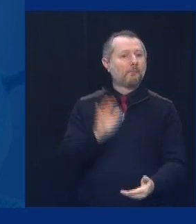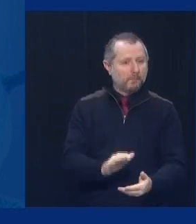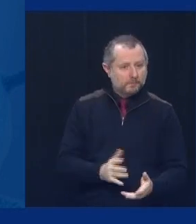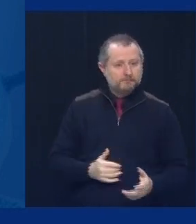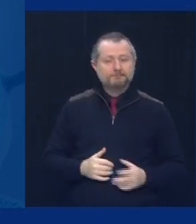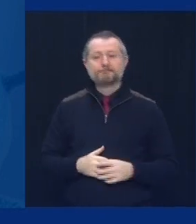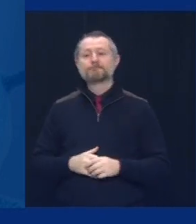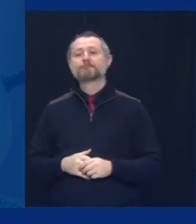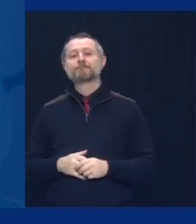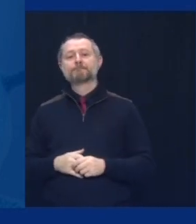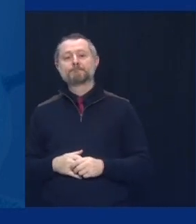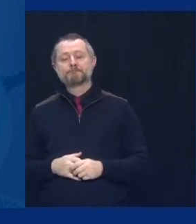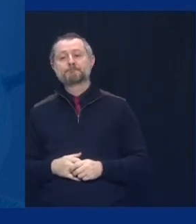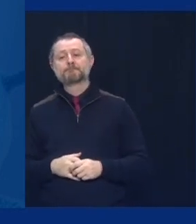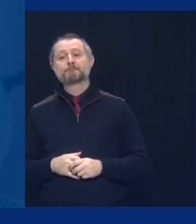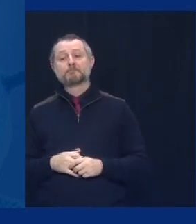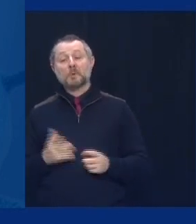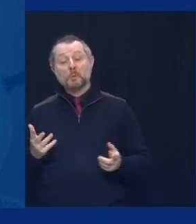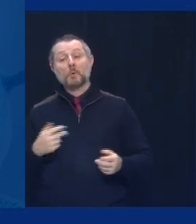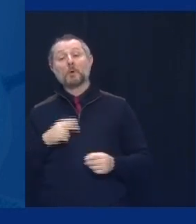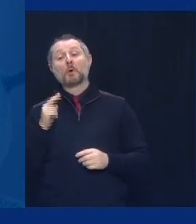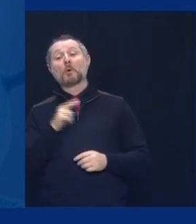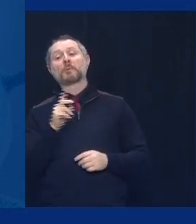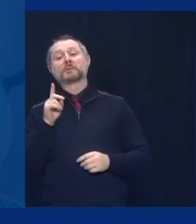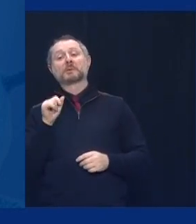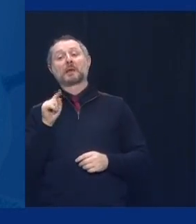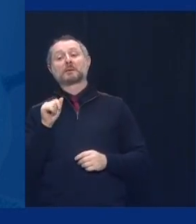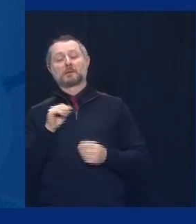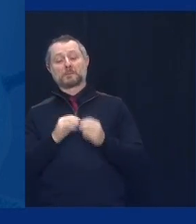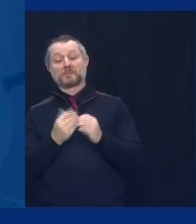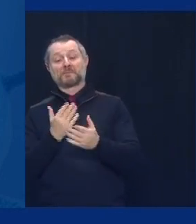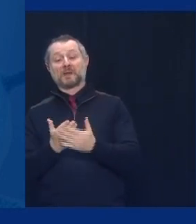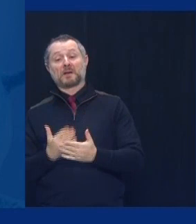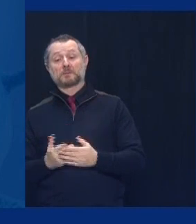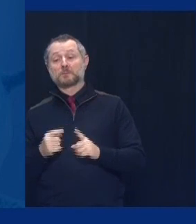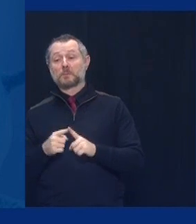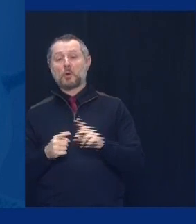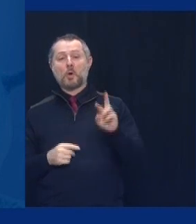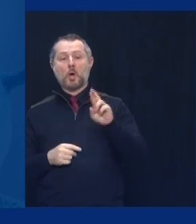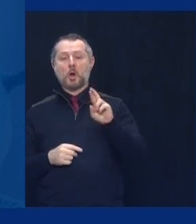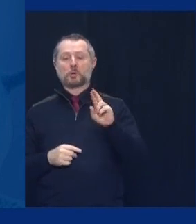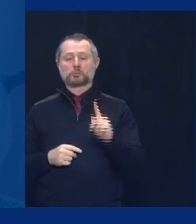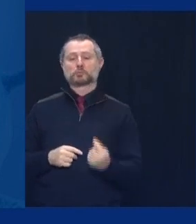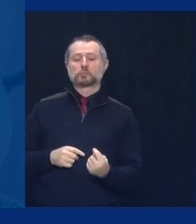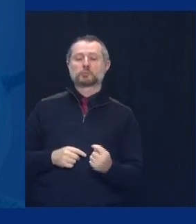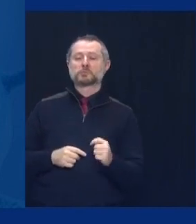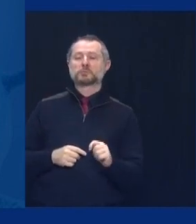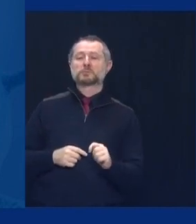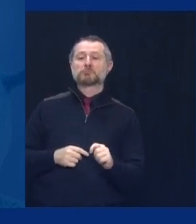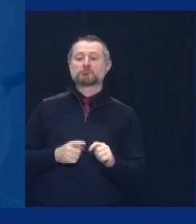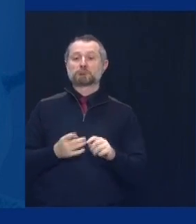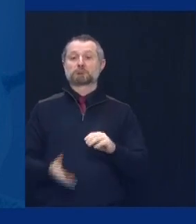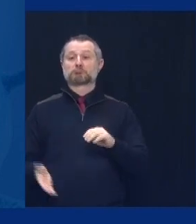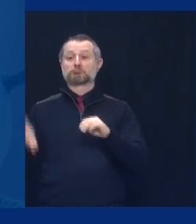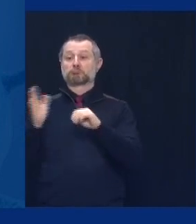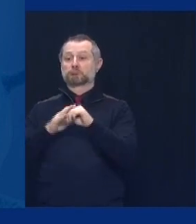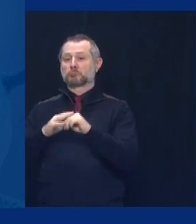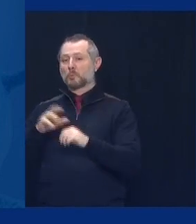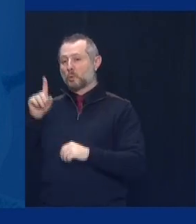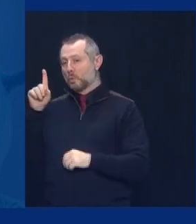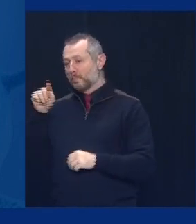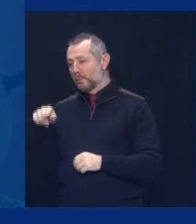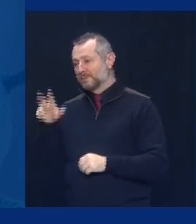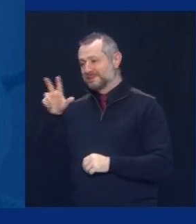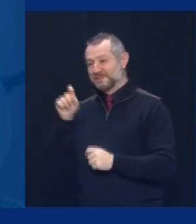One of the more troubling points in the data is the RT is up 1.3. We haven't